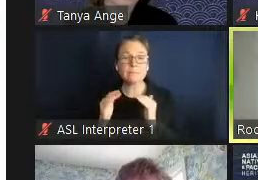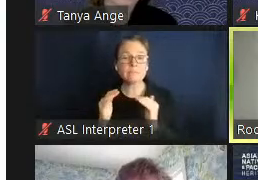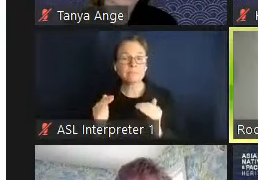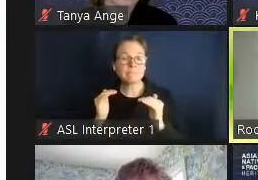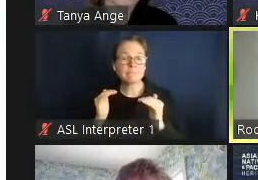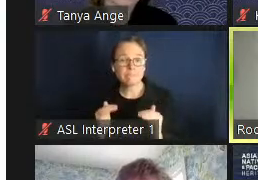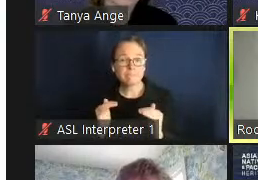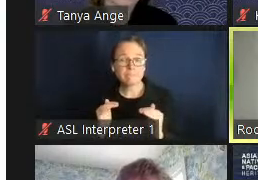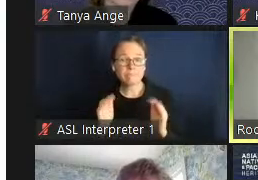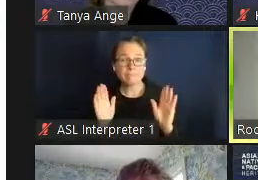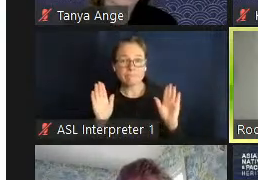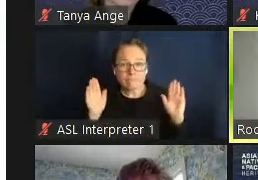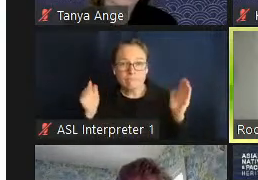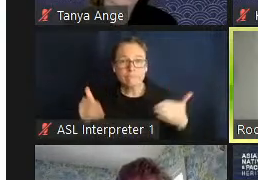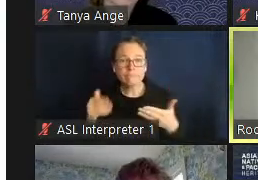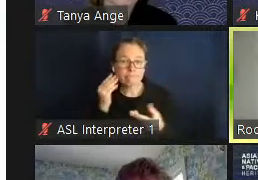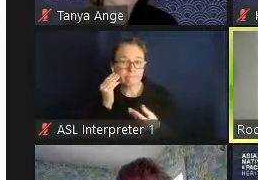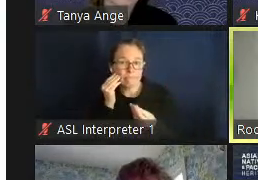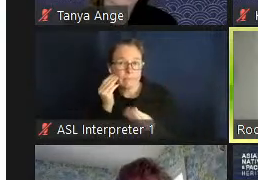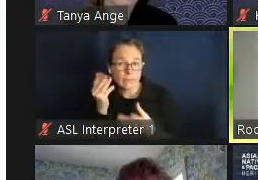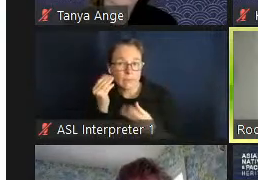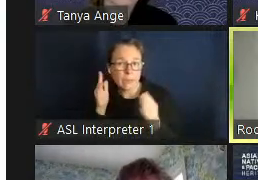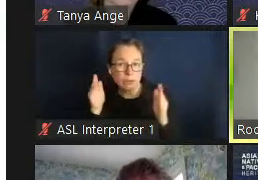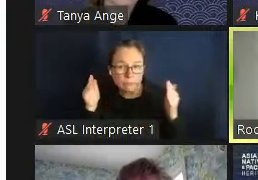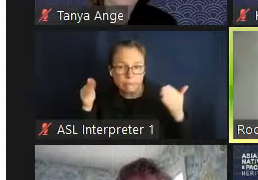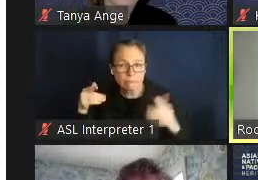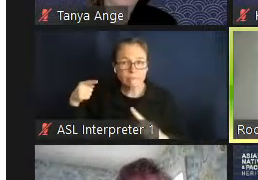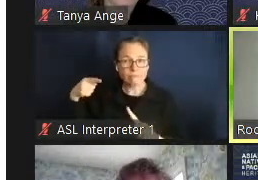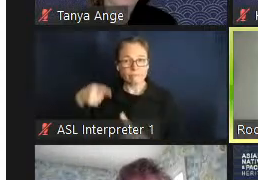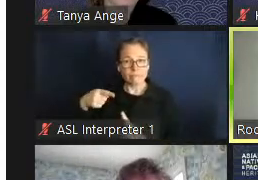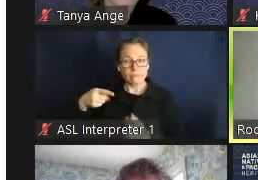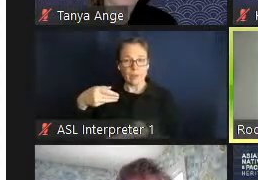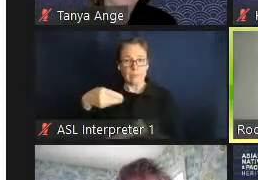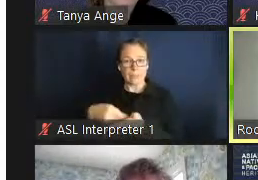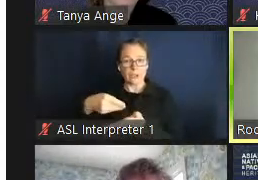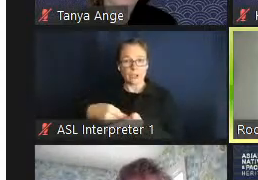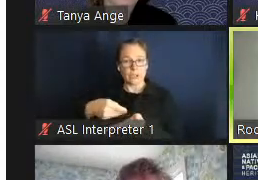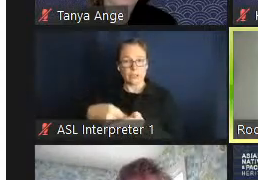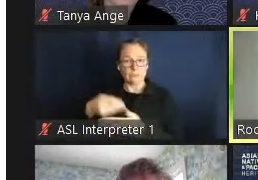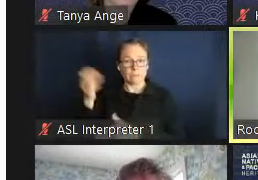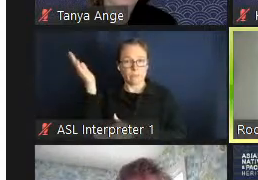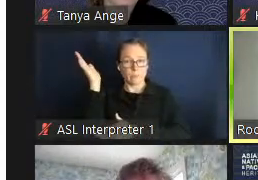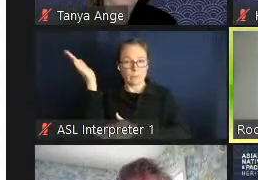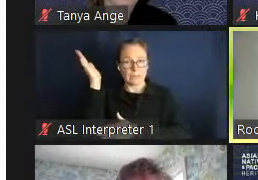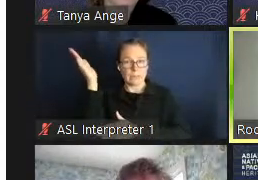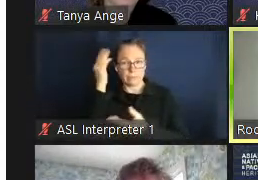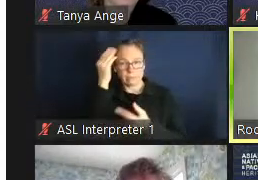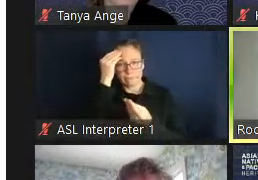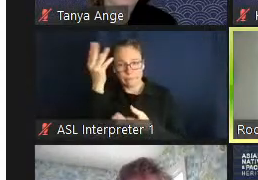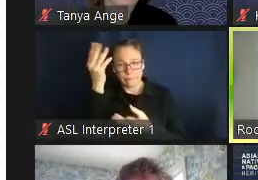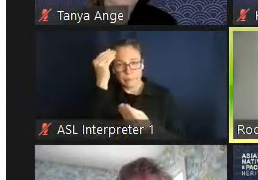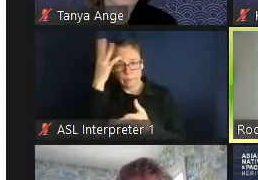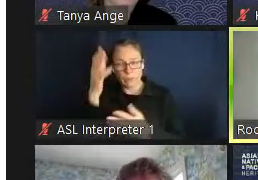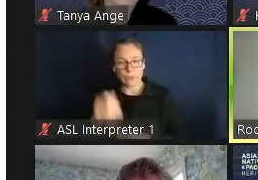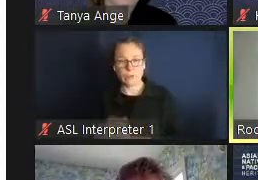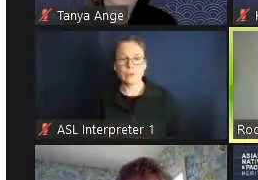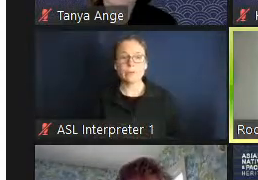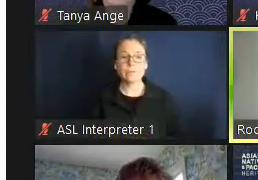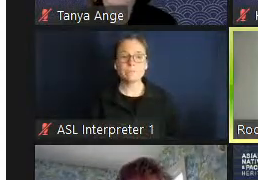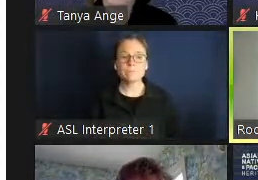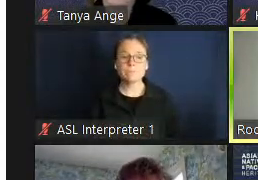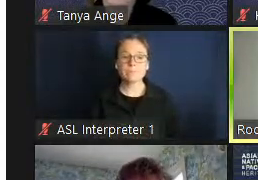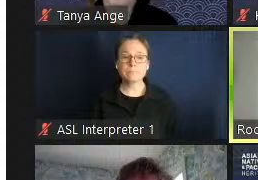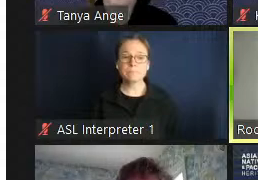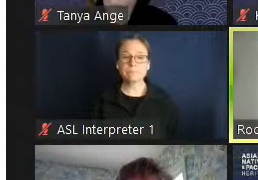of the discussion for the evening, and that is the budget presentation. And one thing I did want to point out this year,